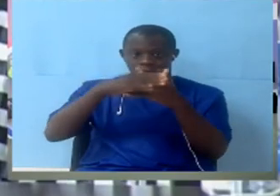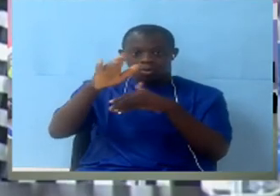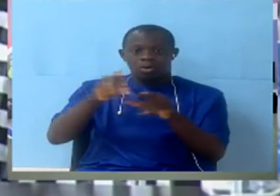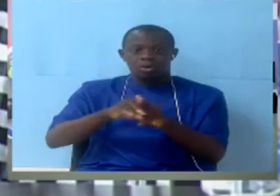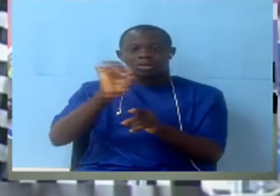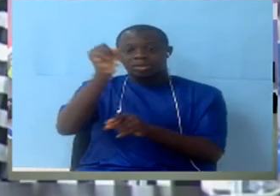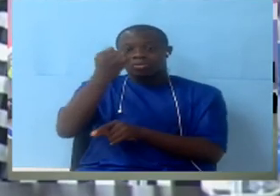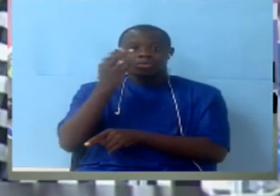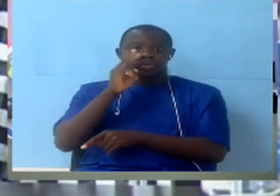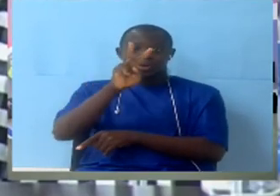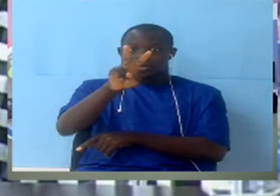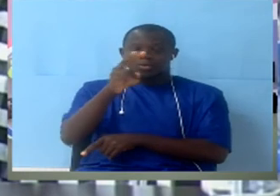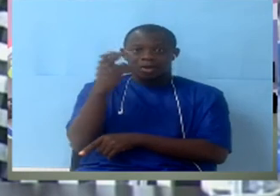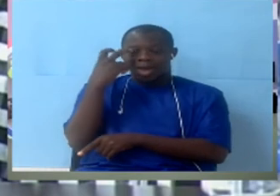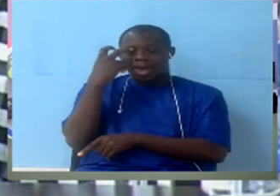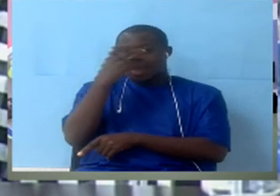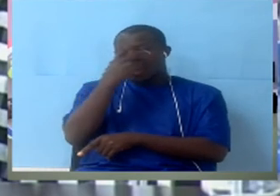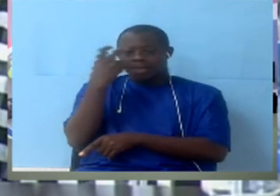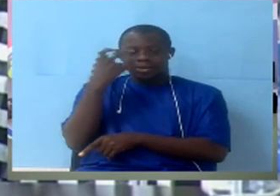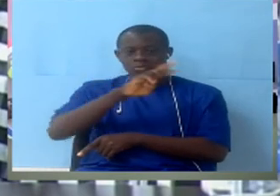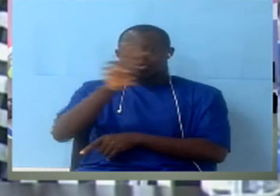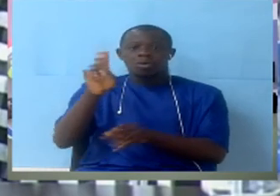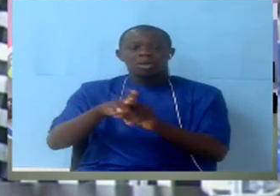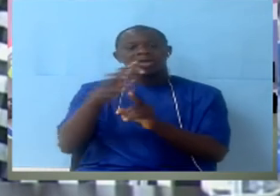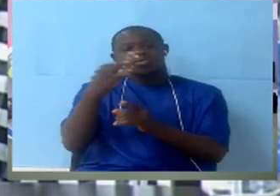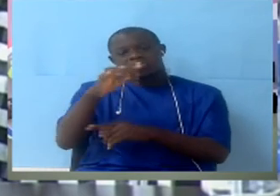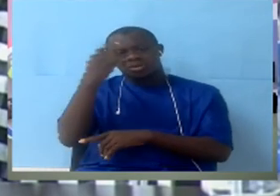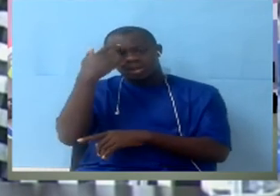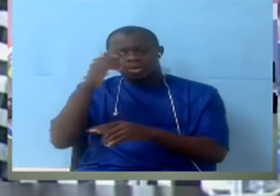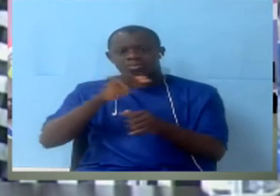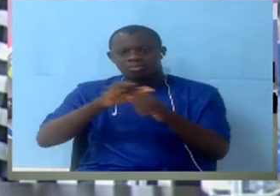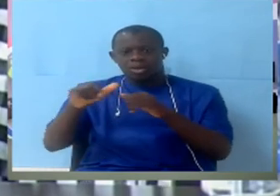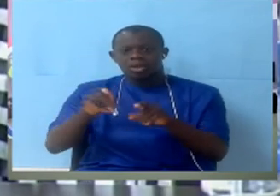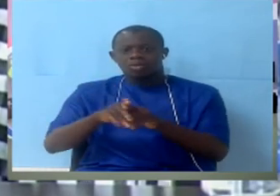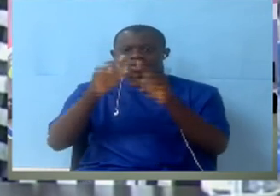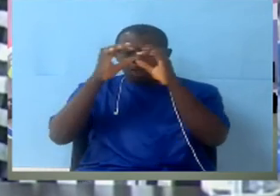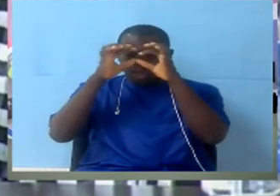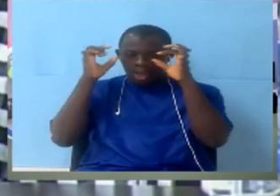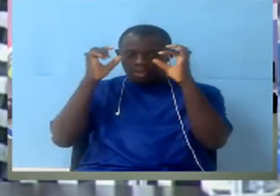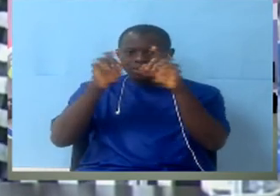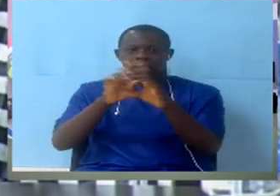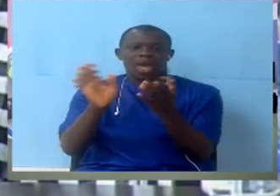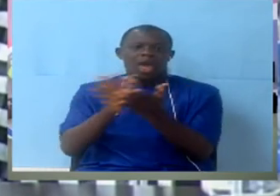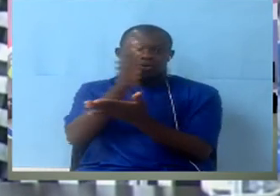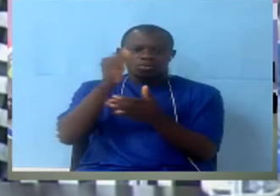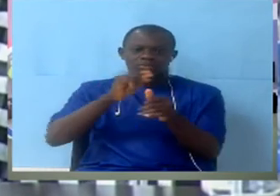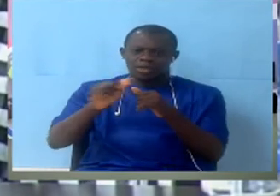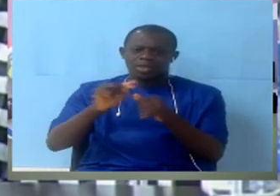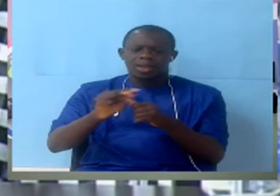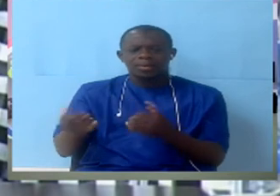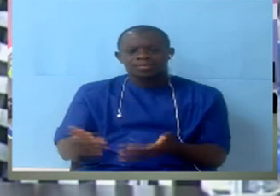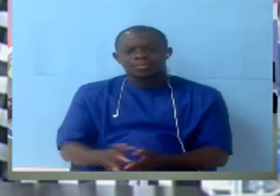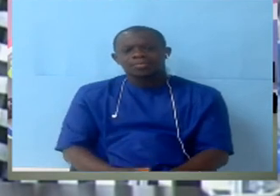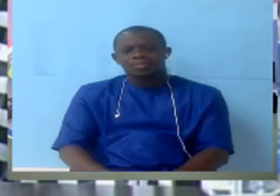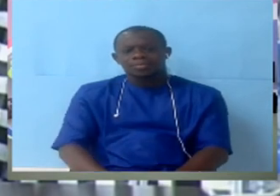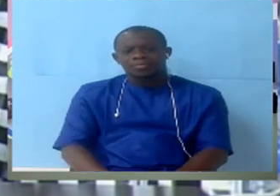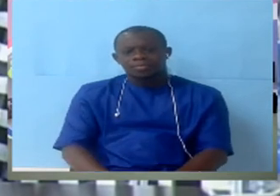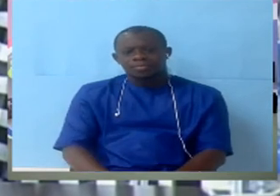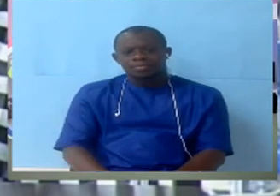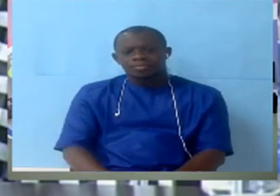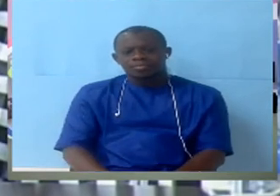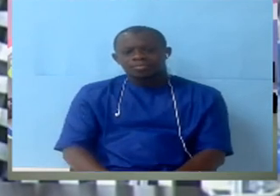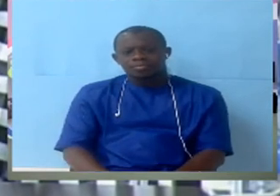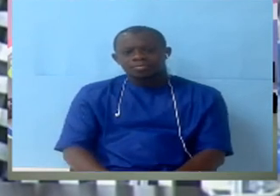So may I ask if you do not mind taking them off? Mr. Sanyang, ako jan demboka fo sedo le puri la nyak glasses bo, bari itela nyin dobe